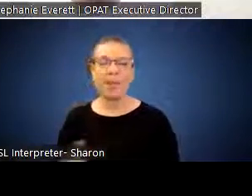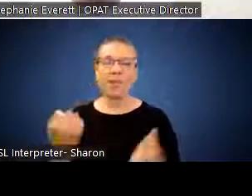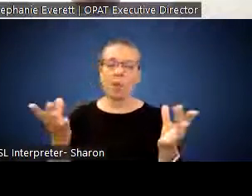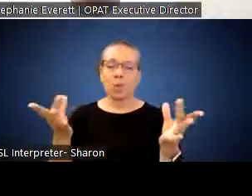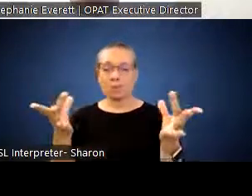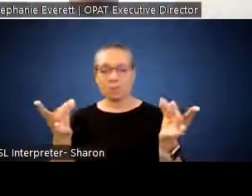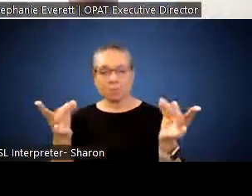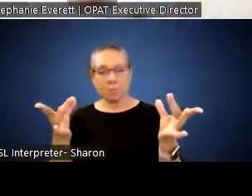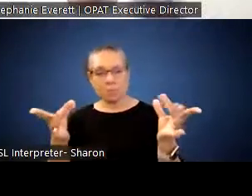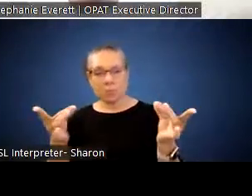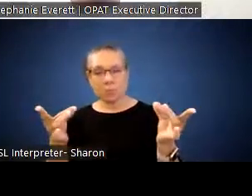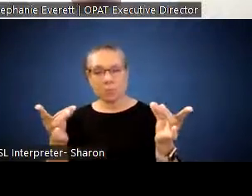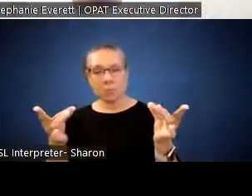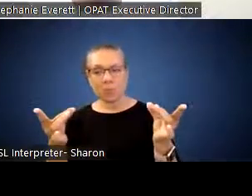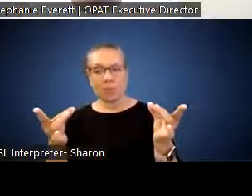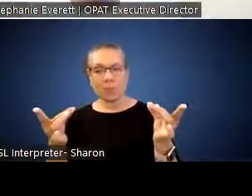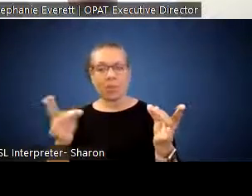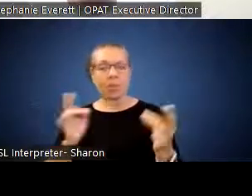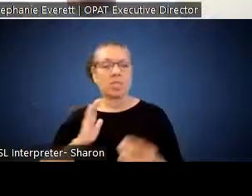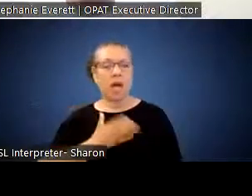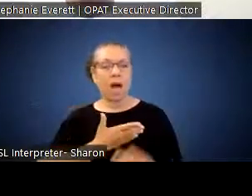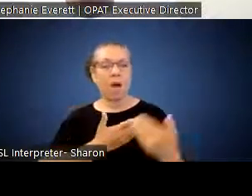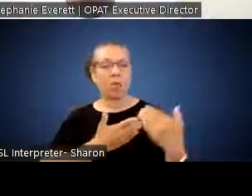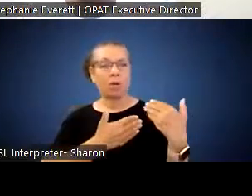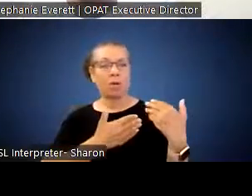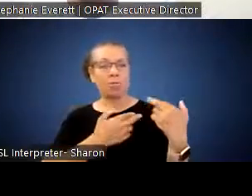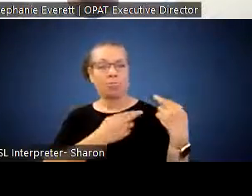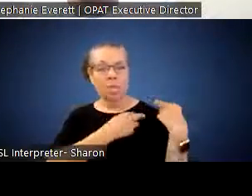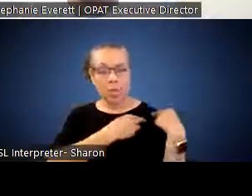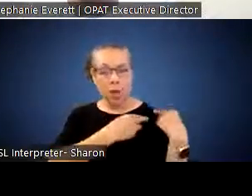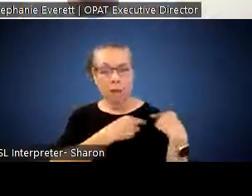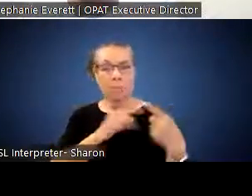our existence and our requirements to the Post Commission.